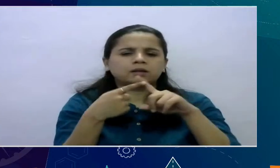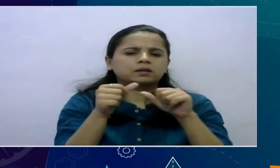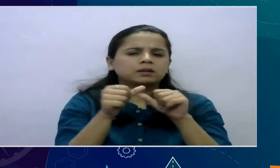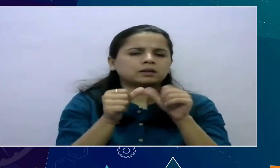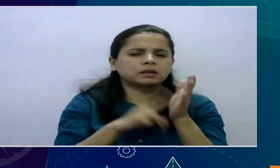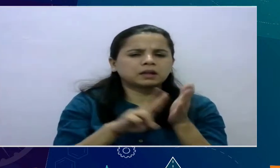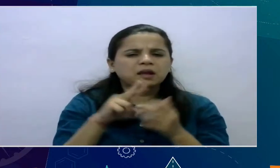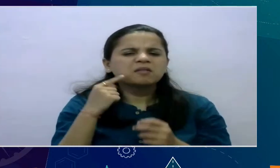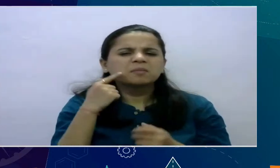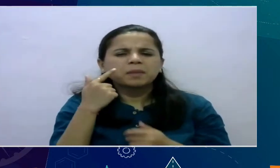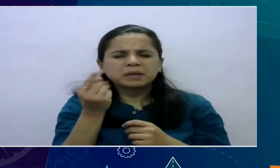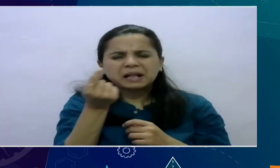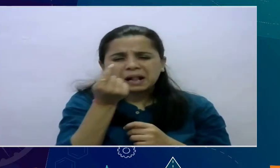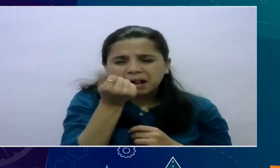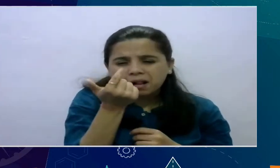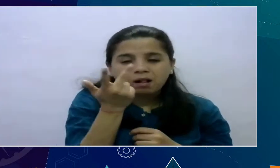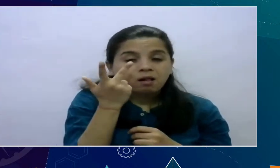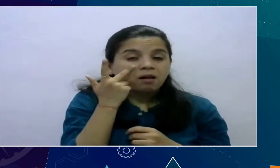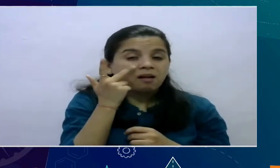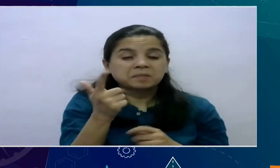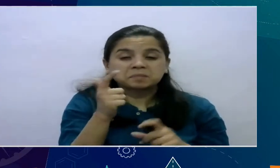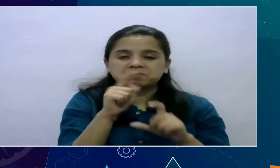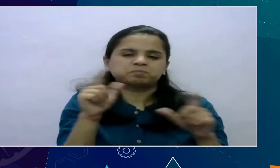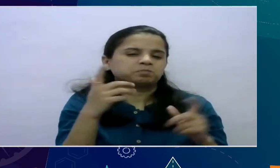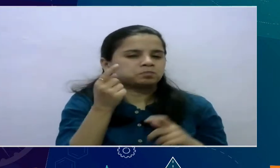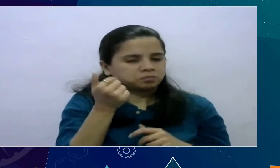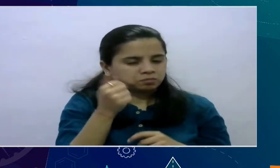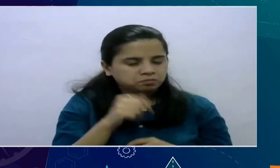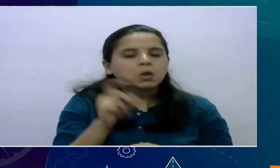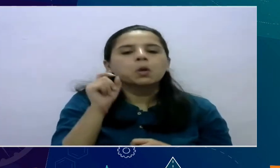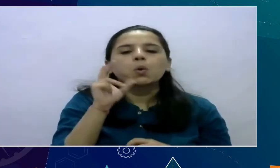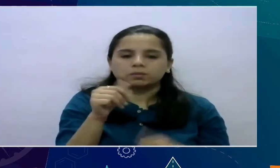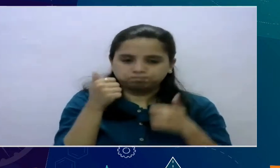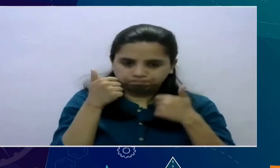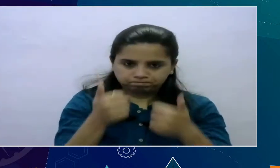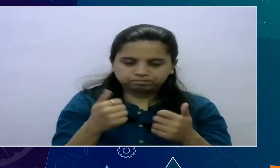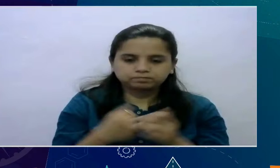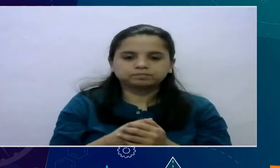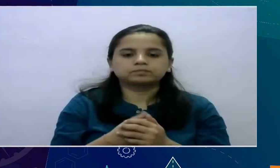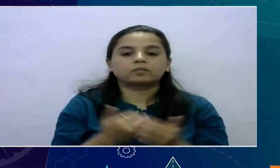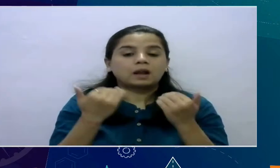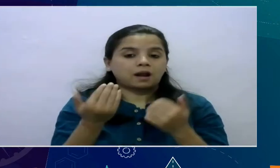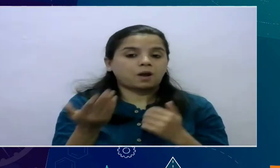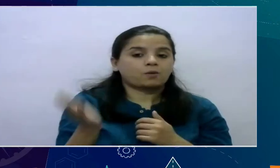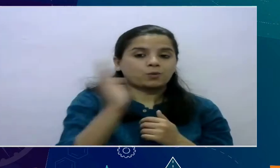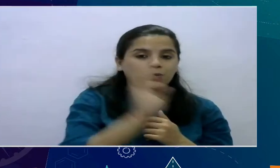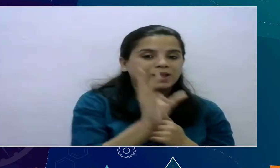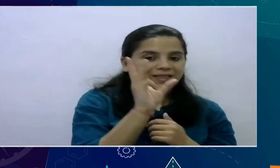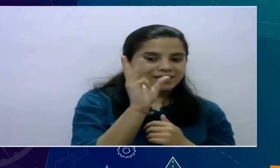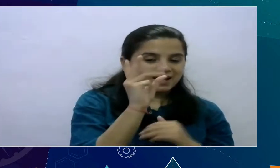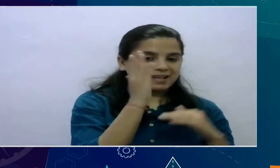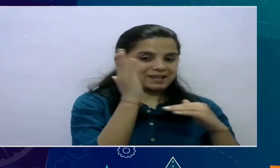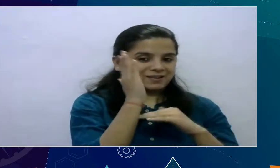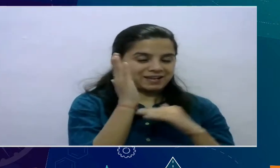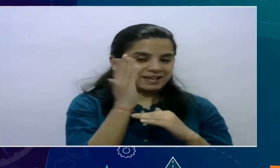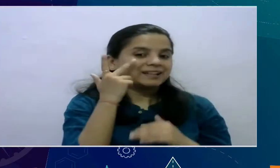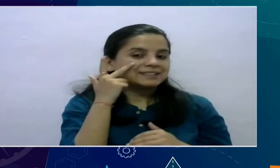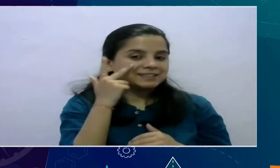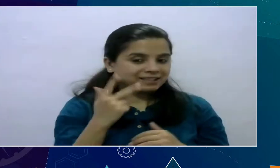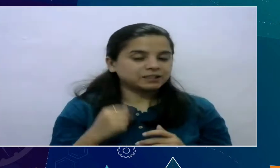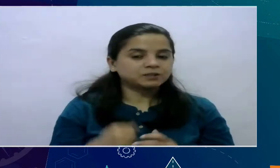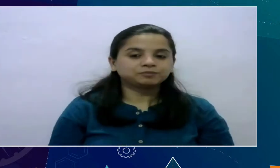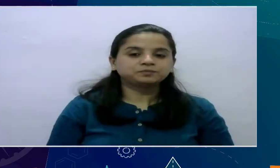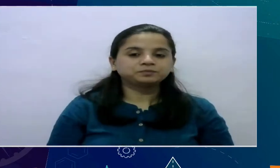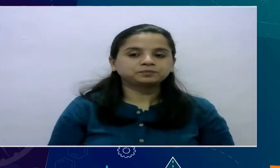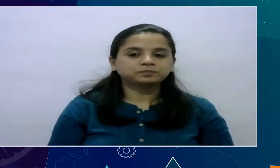as in very, very Yes, light. not pink, right? Okay, good. And then I have the third one.